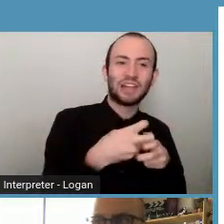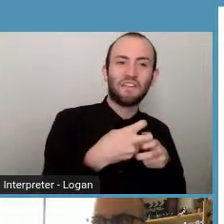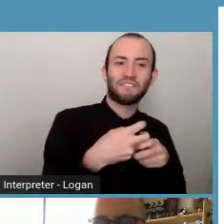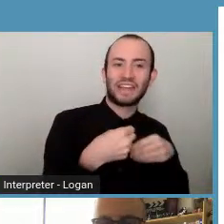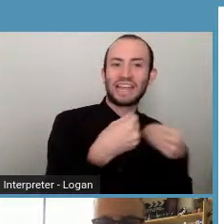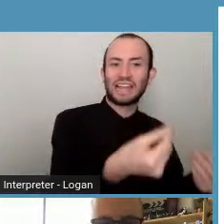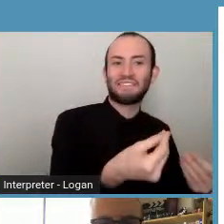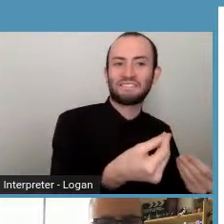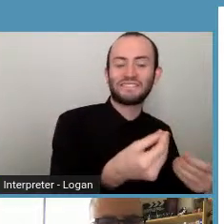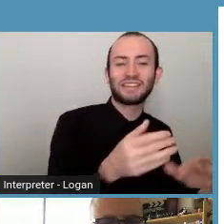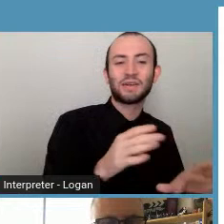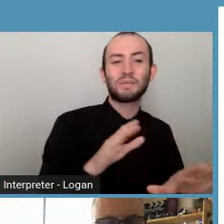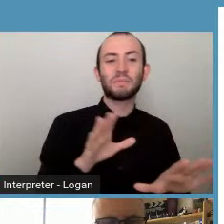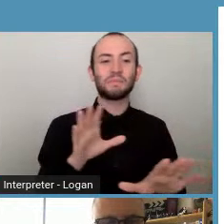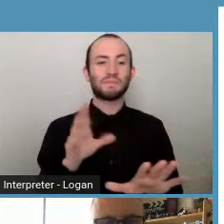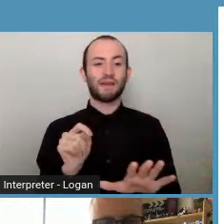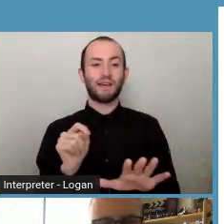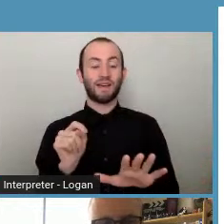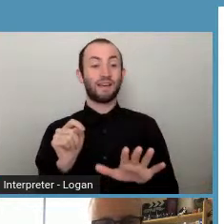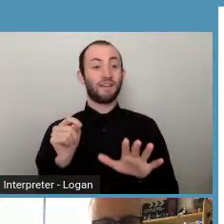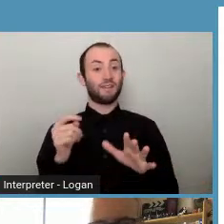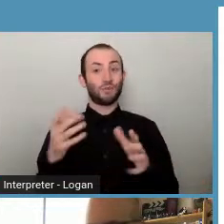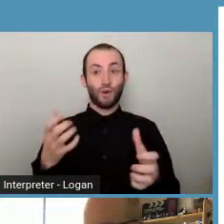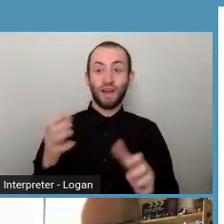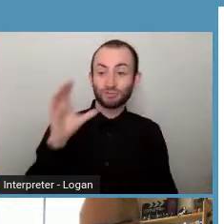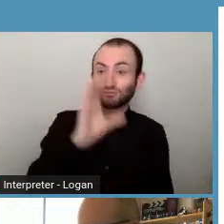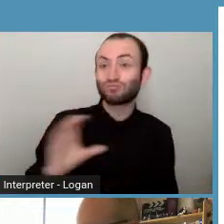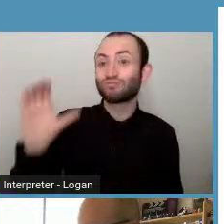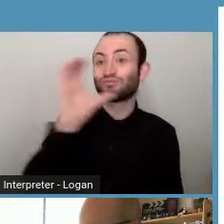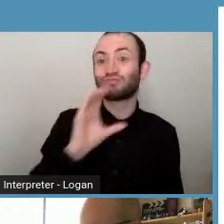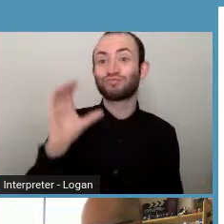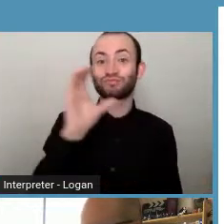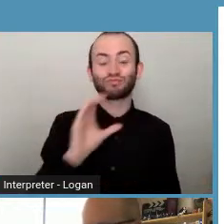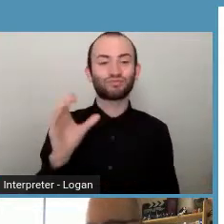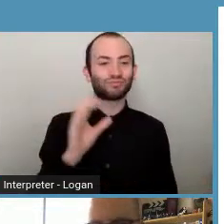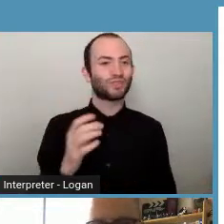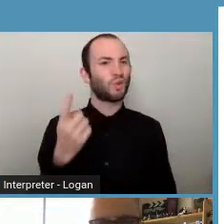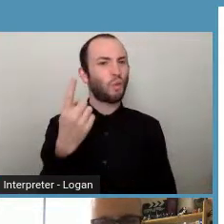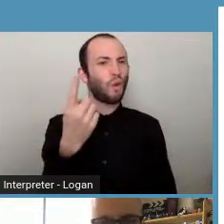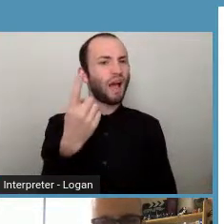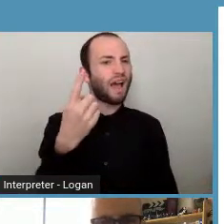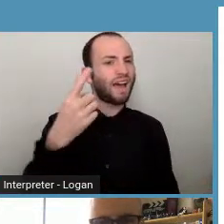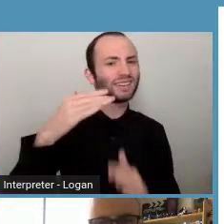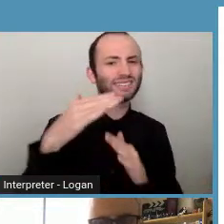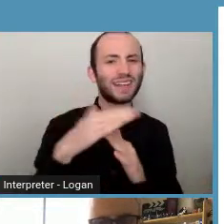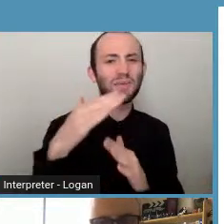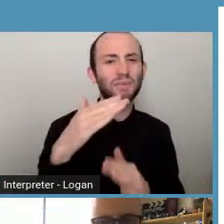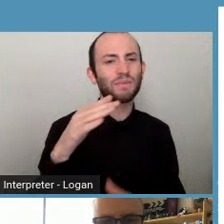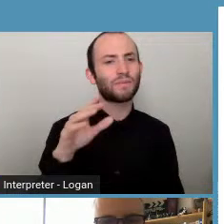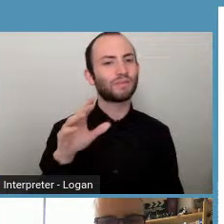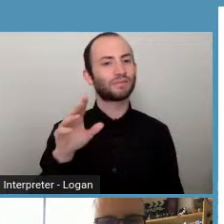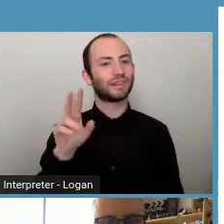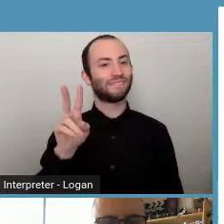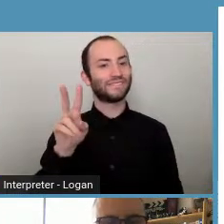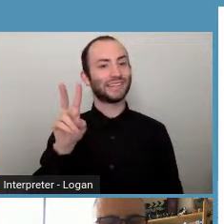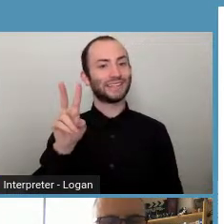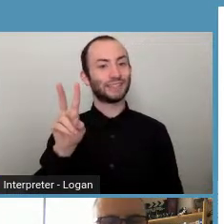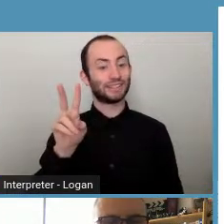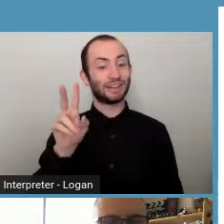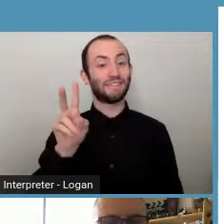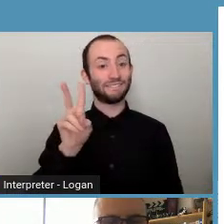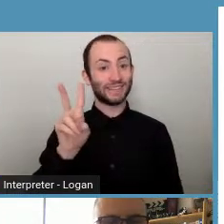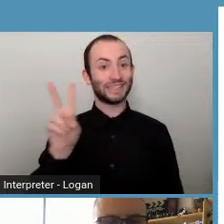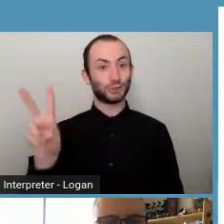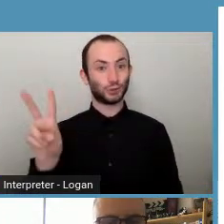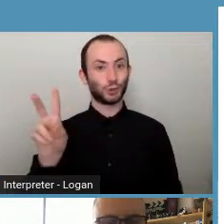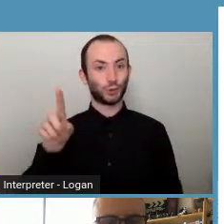for and require in your procurement practices is WCAG 2.1 level AA conformance. This is something you can